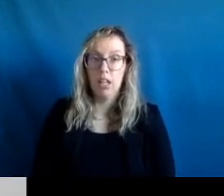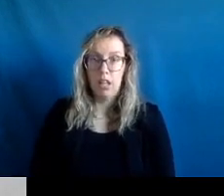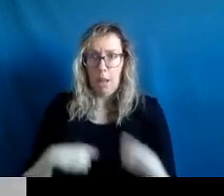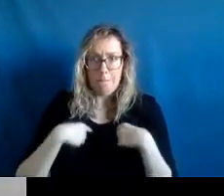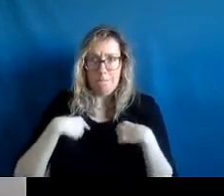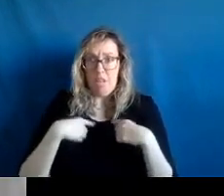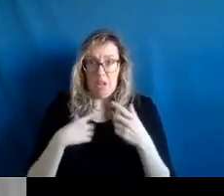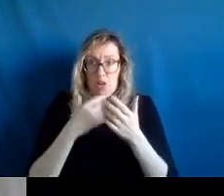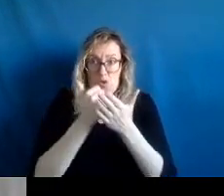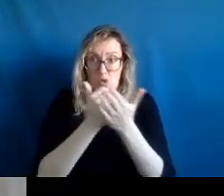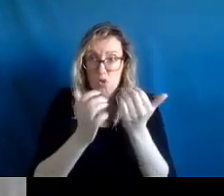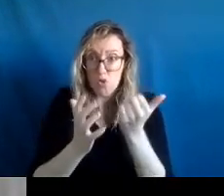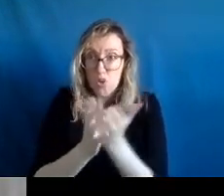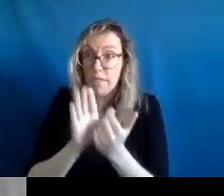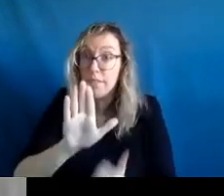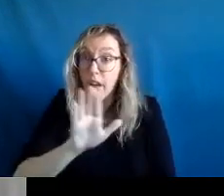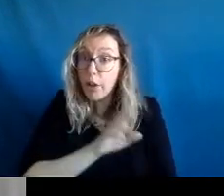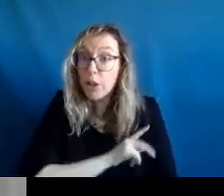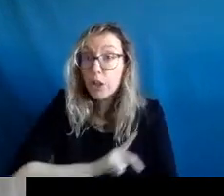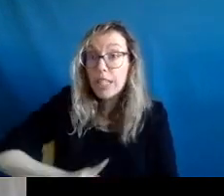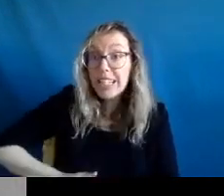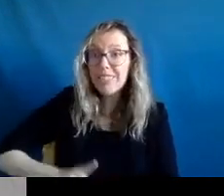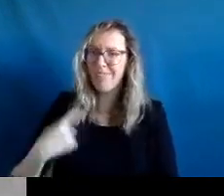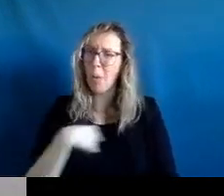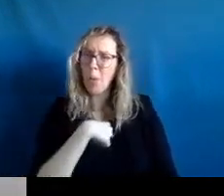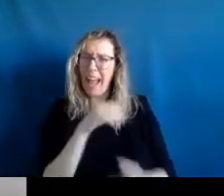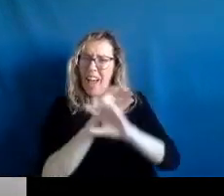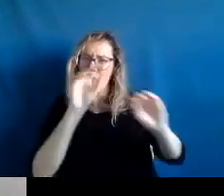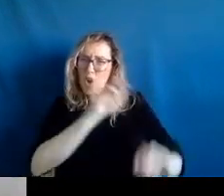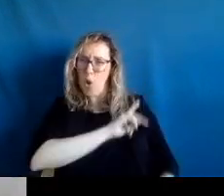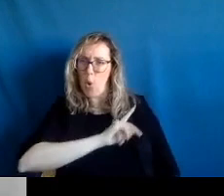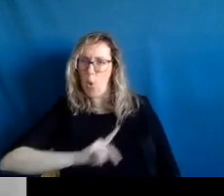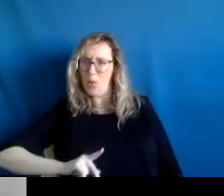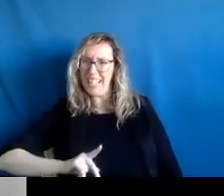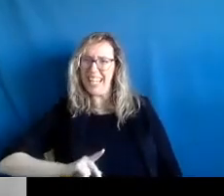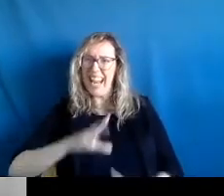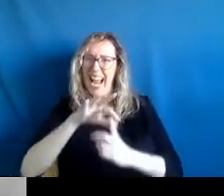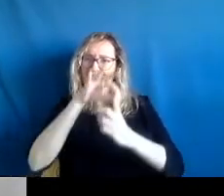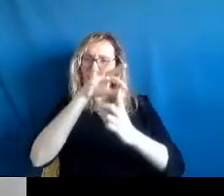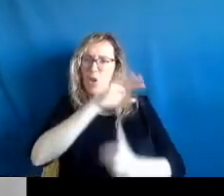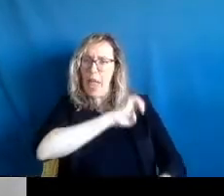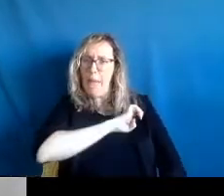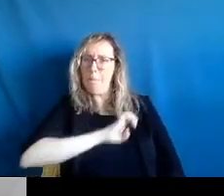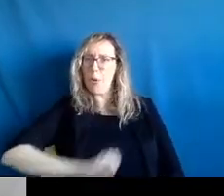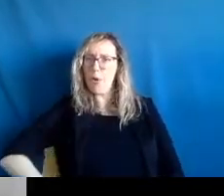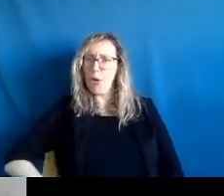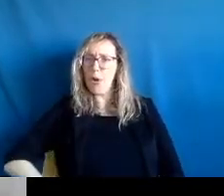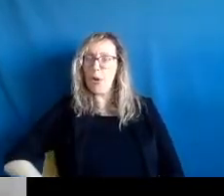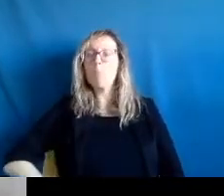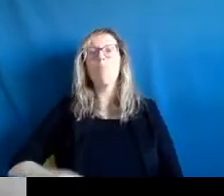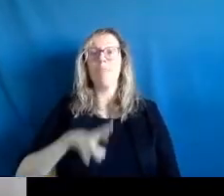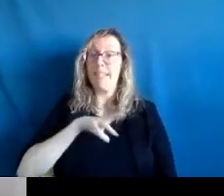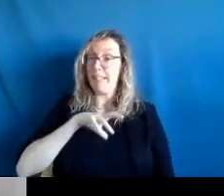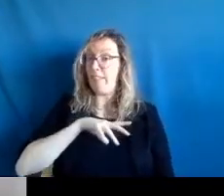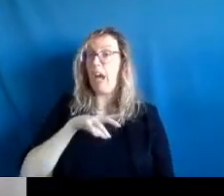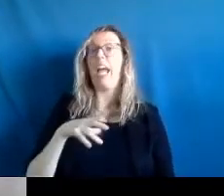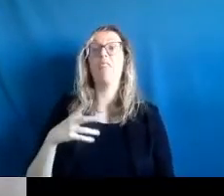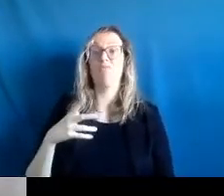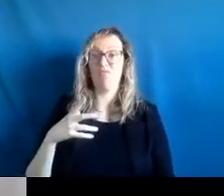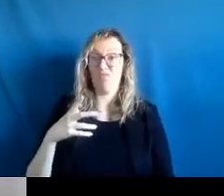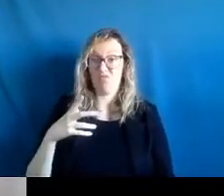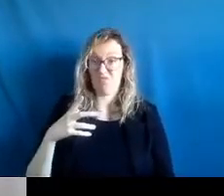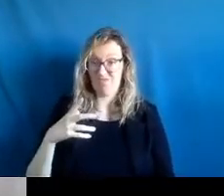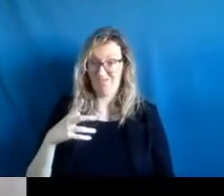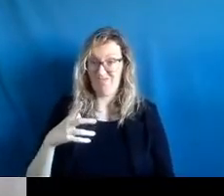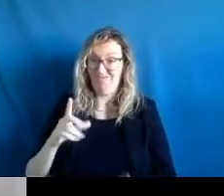king?" "We have no king except the emperor." Then Pilate handed Jesus over to be crucified. The soldiers took